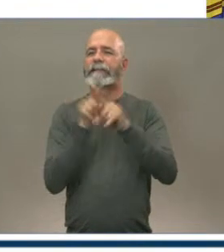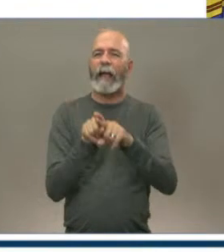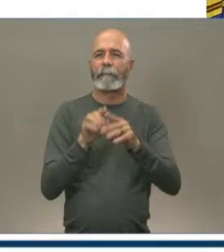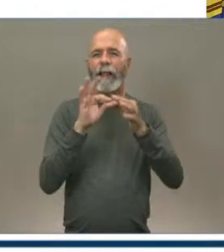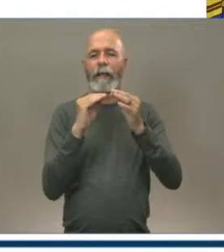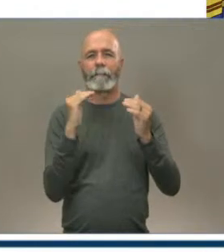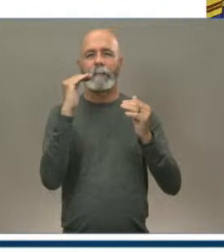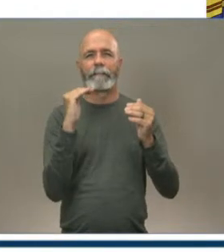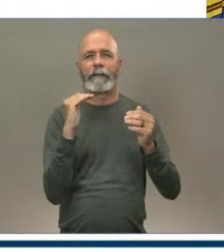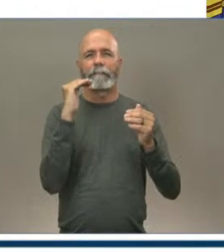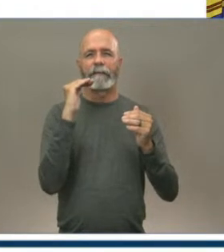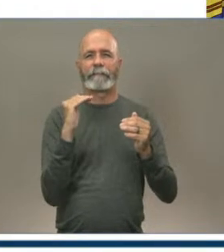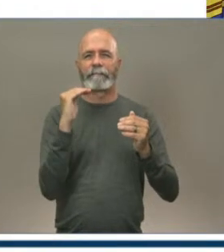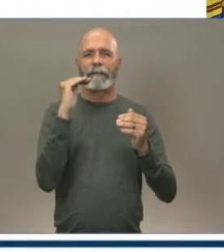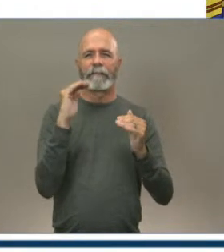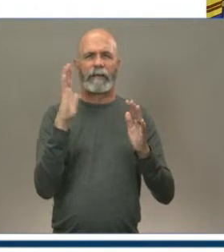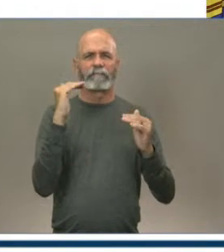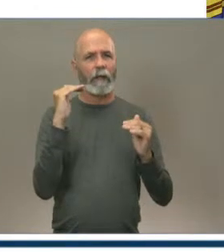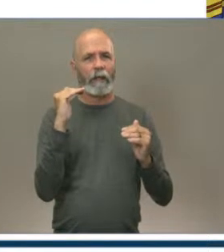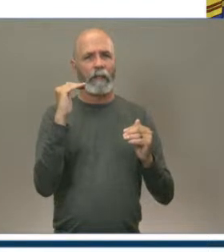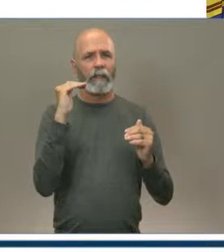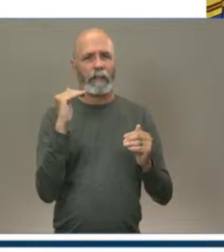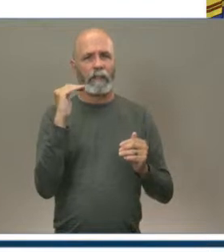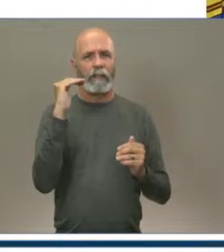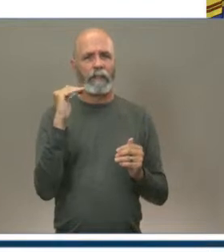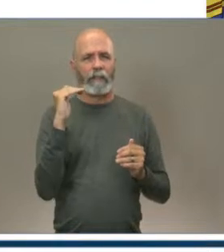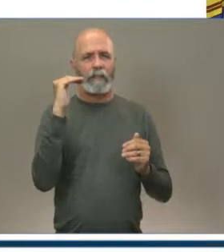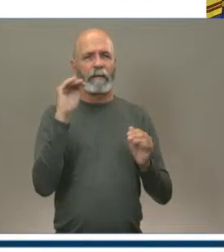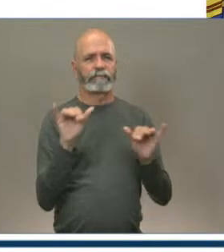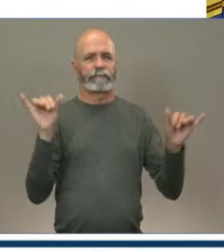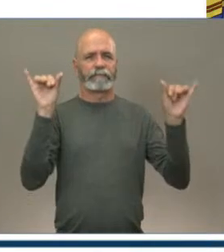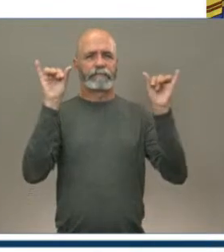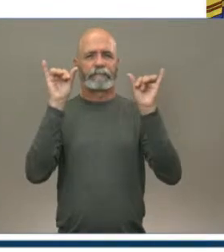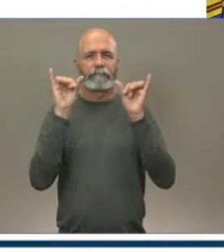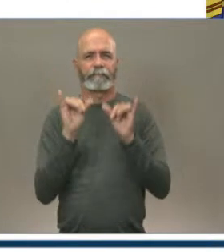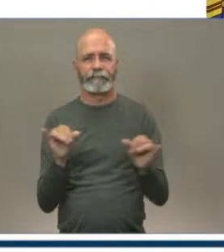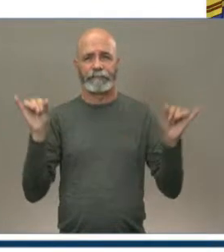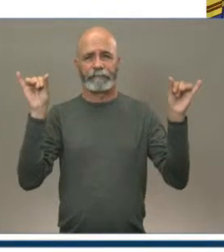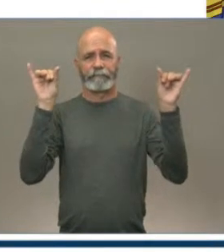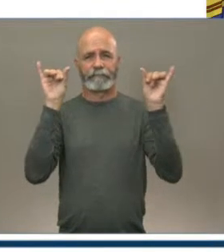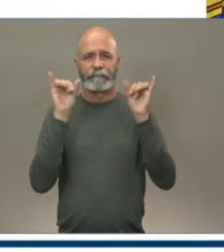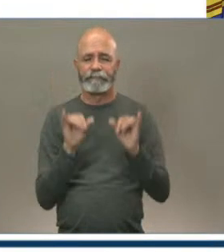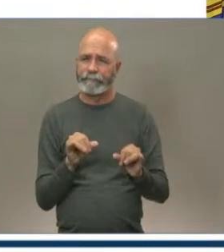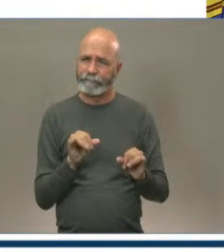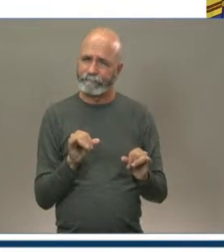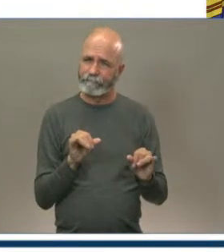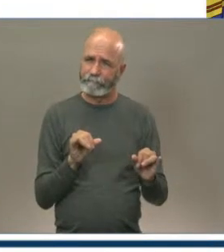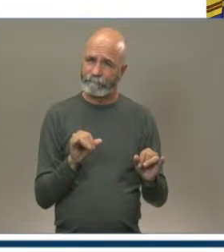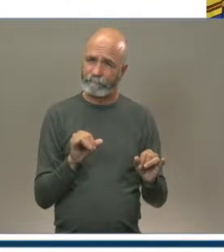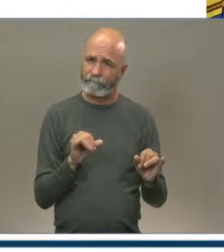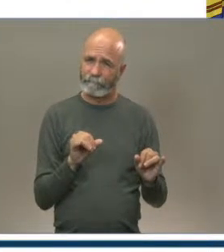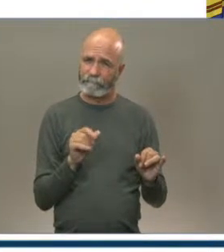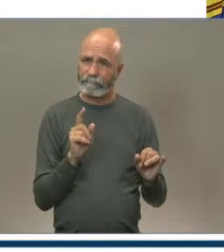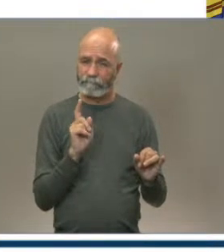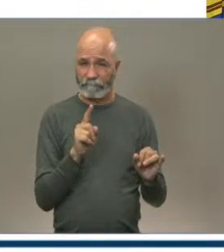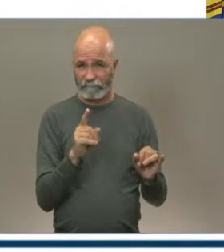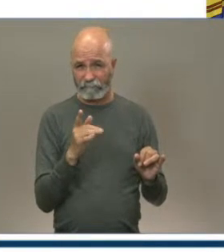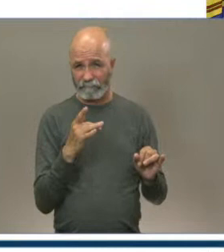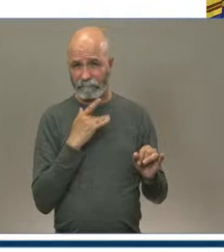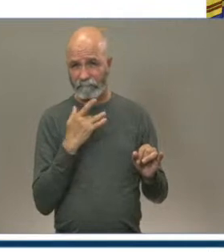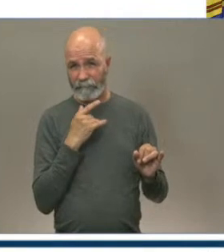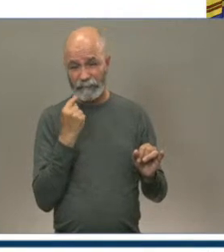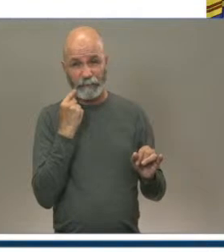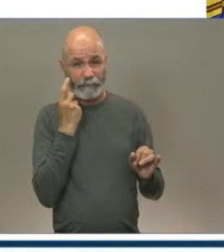up or fluctuating. Are we going to see decreased numbers tomorrow or next